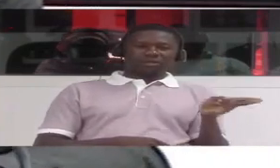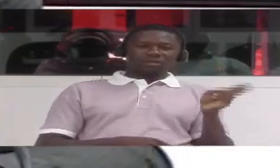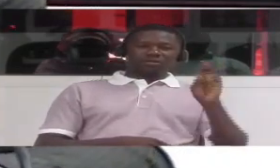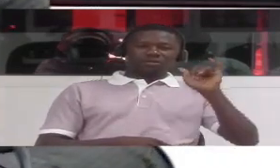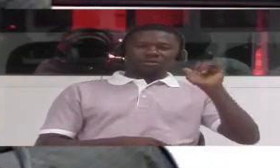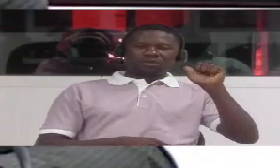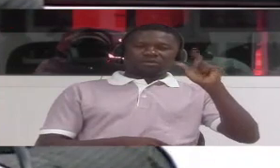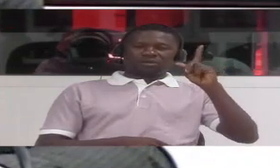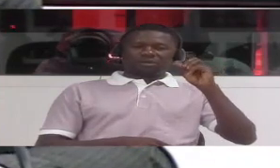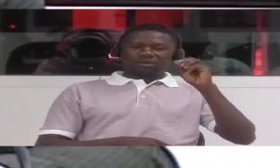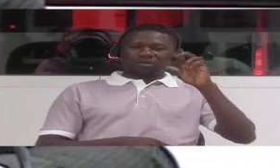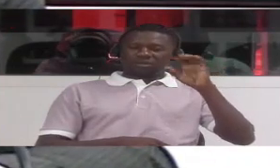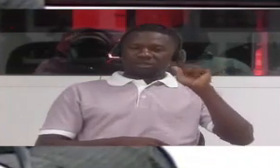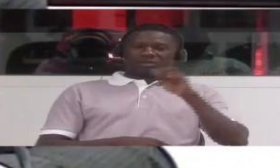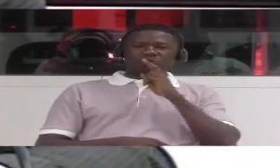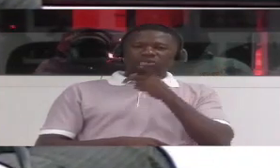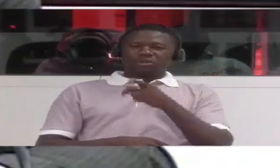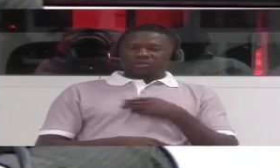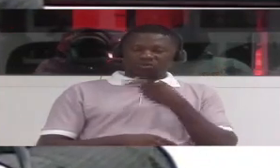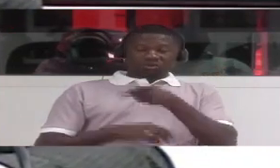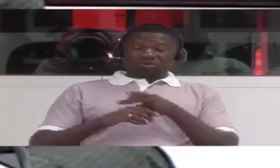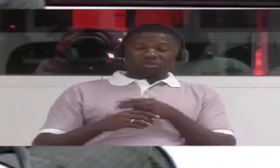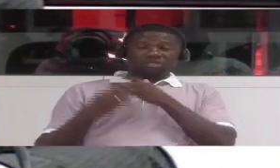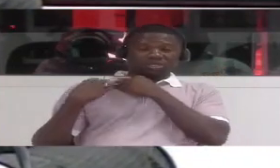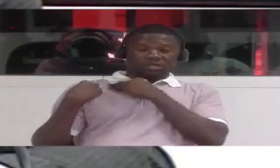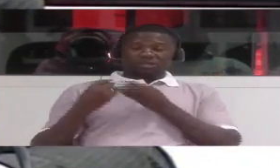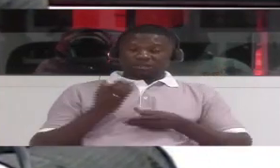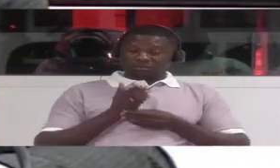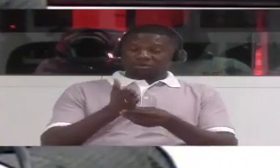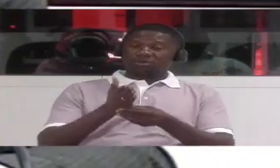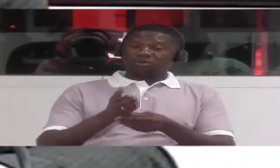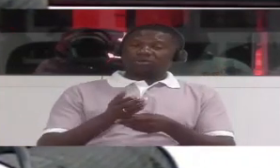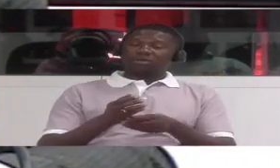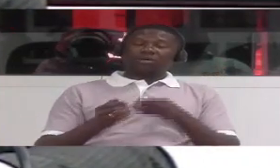of the Point newspaper, which was established in December 1991.